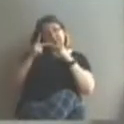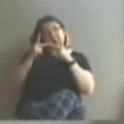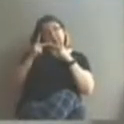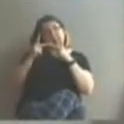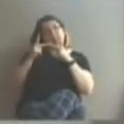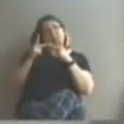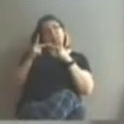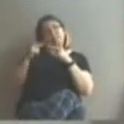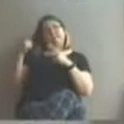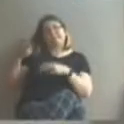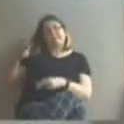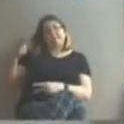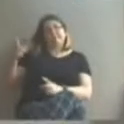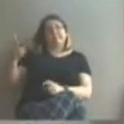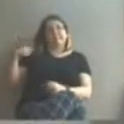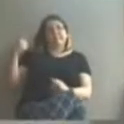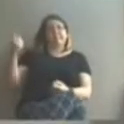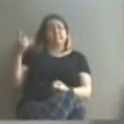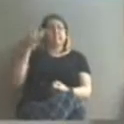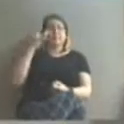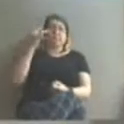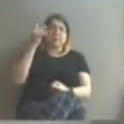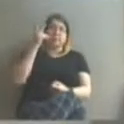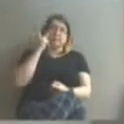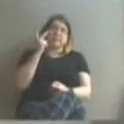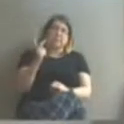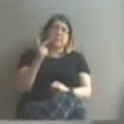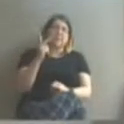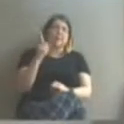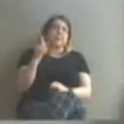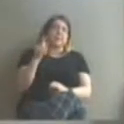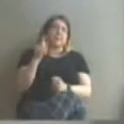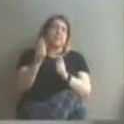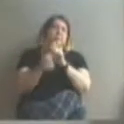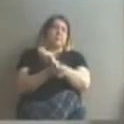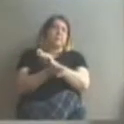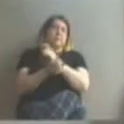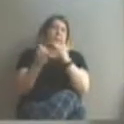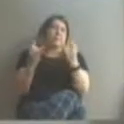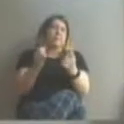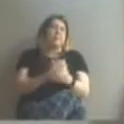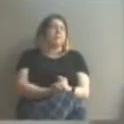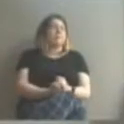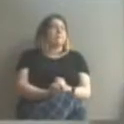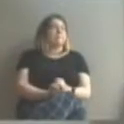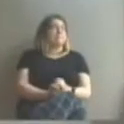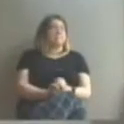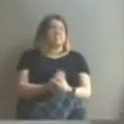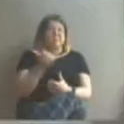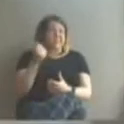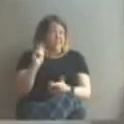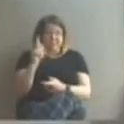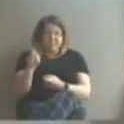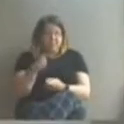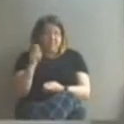been historically throughout the years, and why you see fit in changing those at this particular juncture. Any particular positions, Board Member